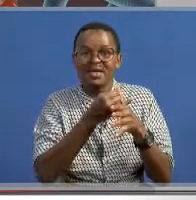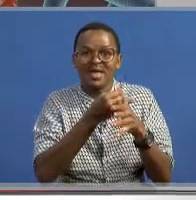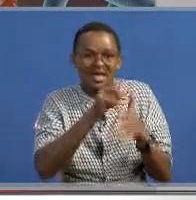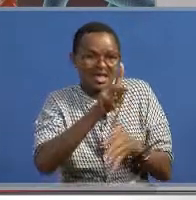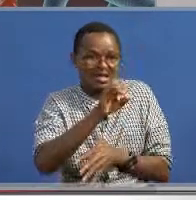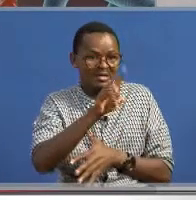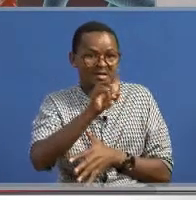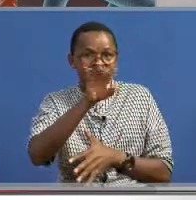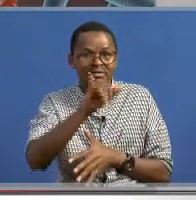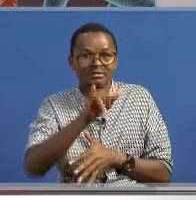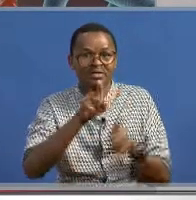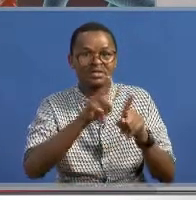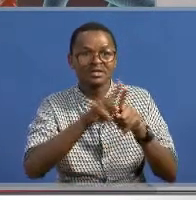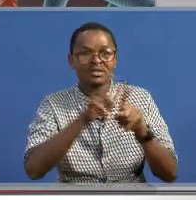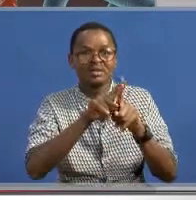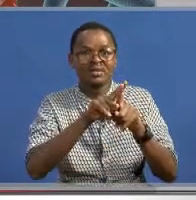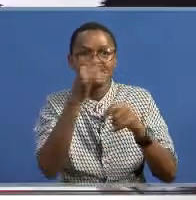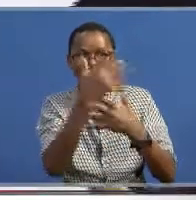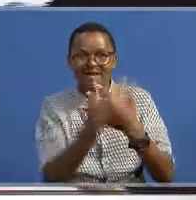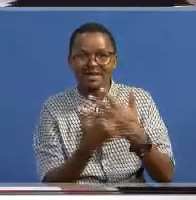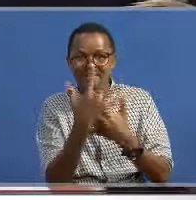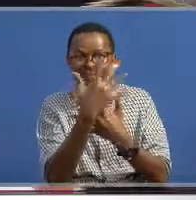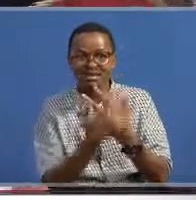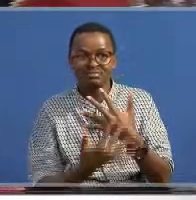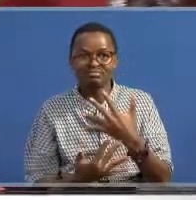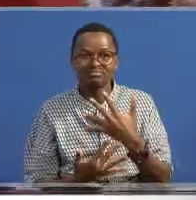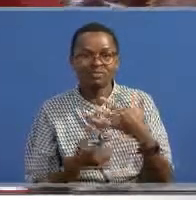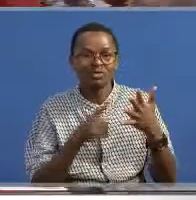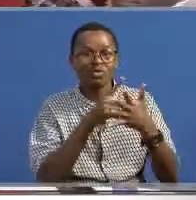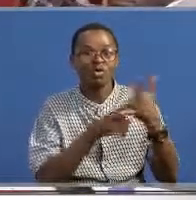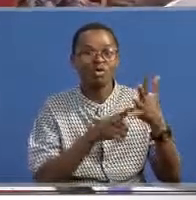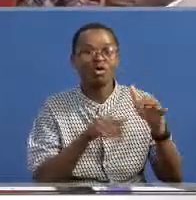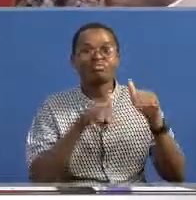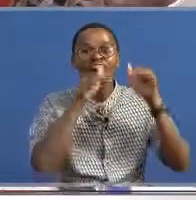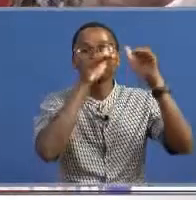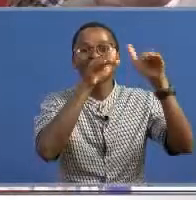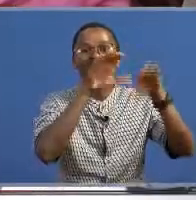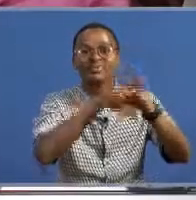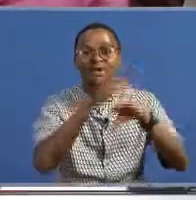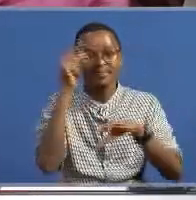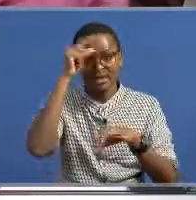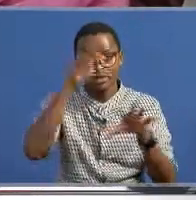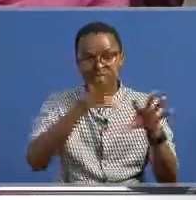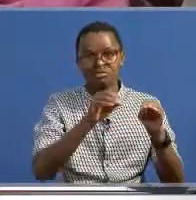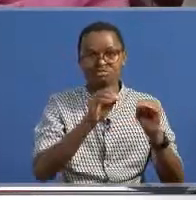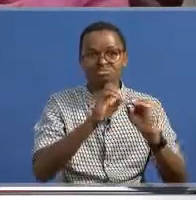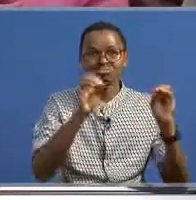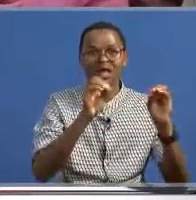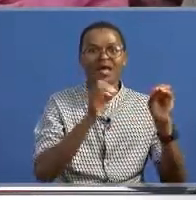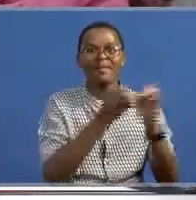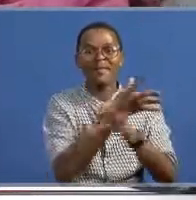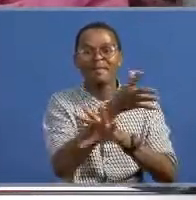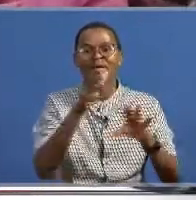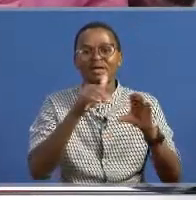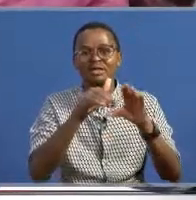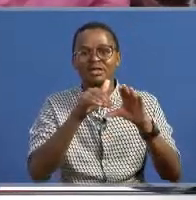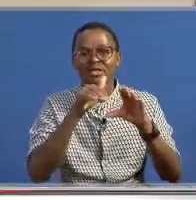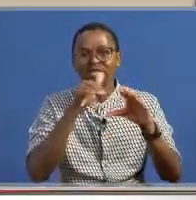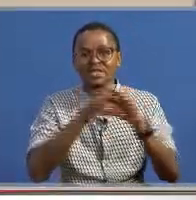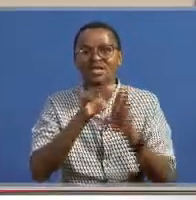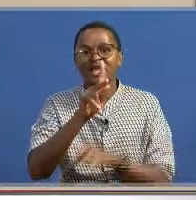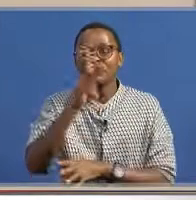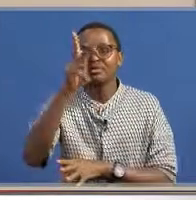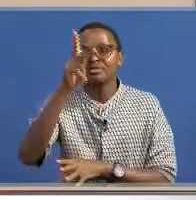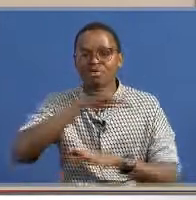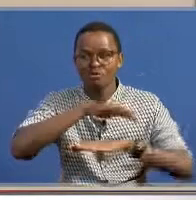function, internal and external bleeding. What step is the government taking to ensure Ebola does not spread over to Kenya?